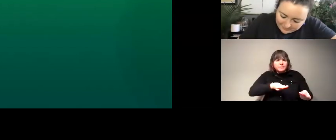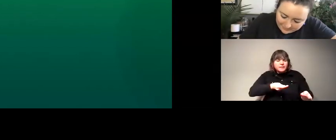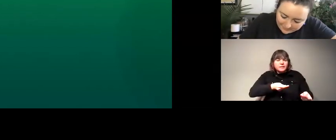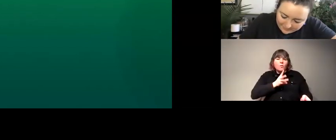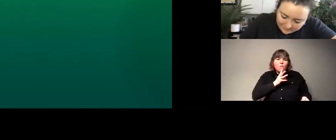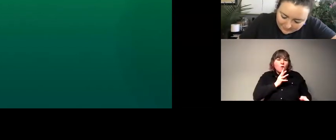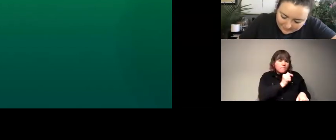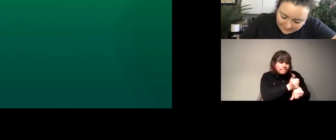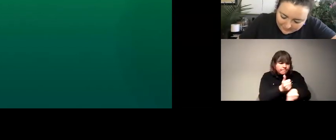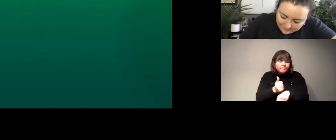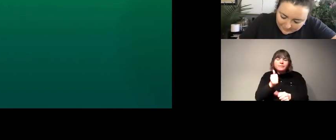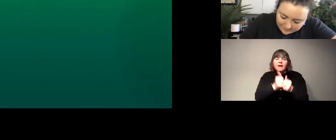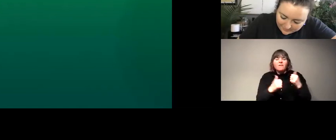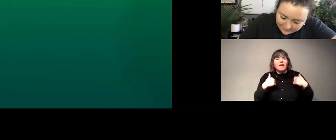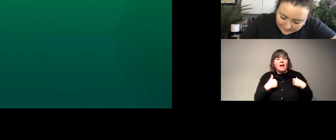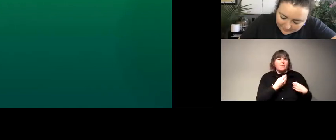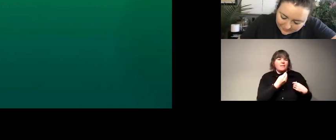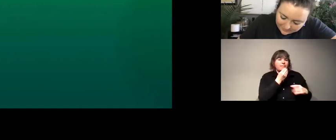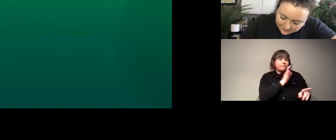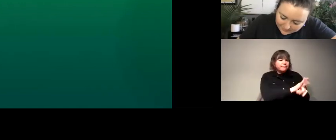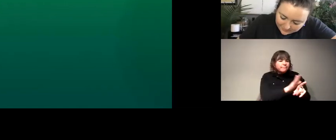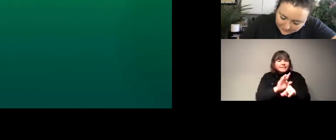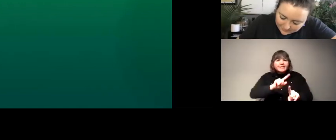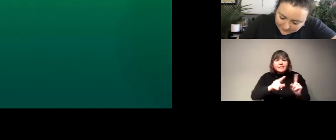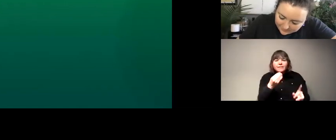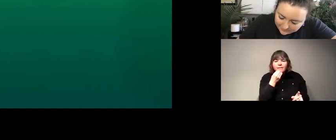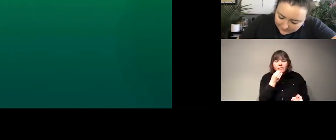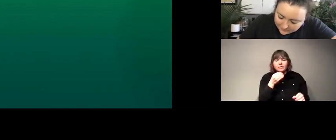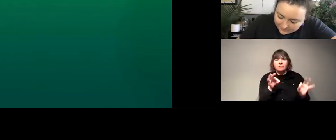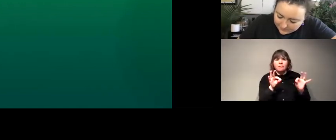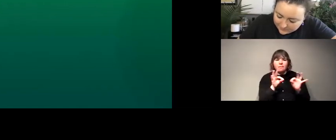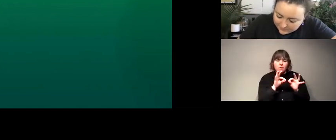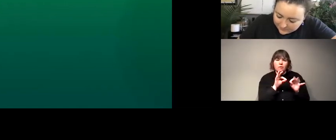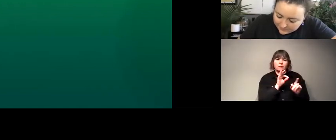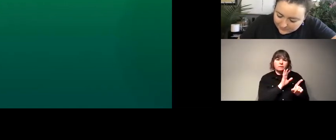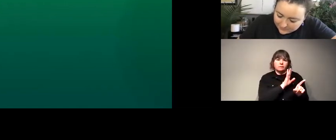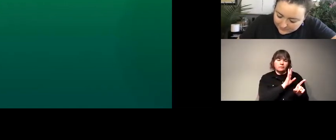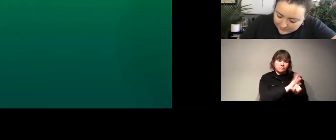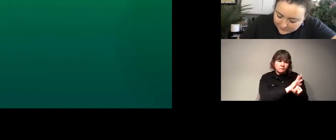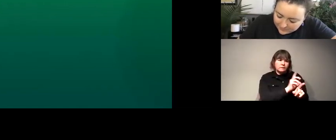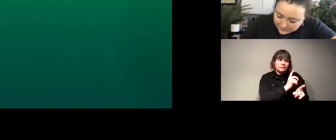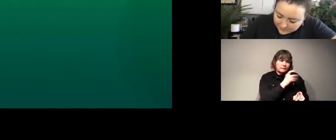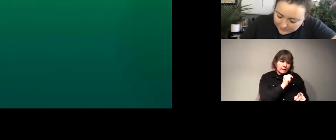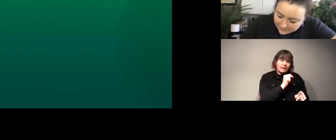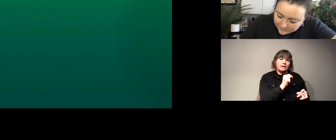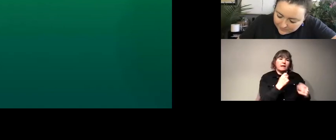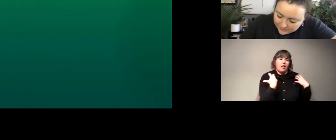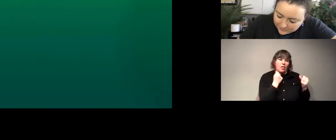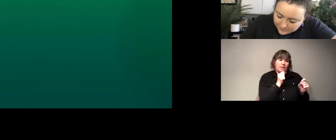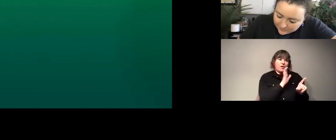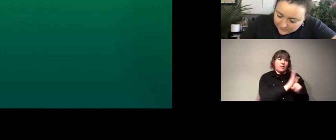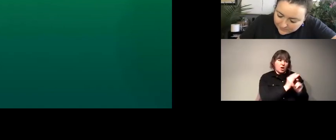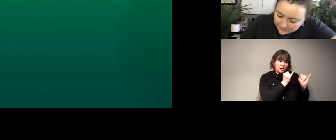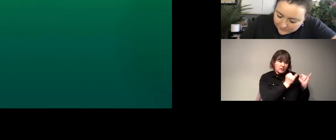and water. Every animal eats something different. So we have to make sure that all of our animals have a diet that's not only good for them